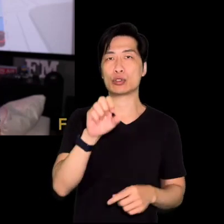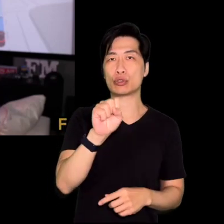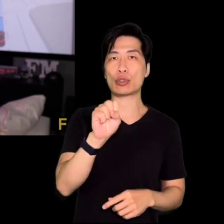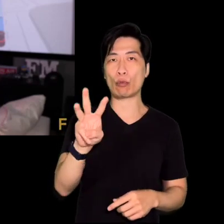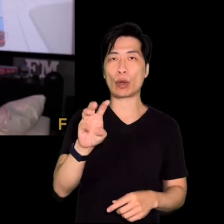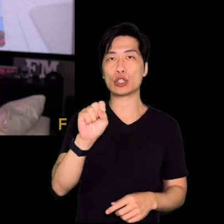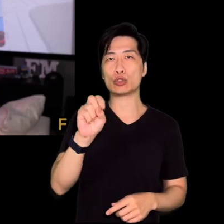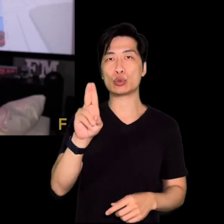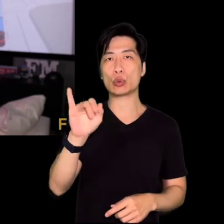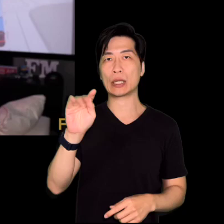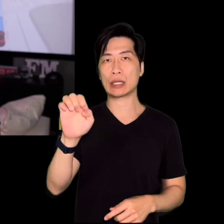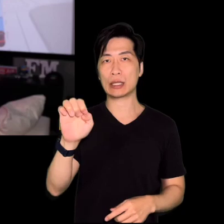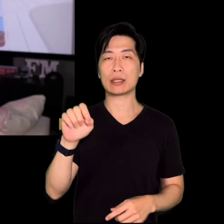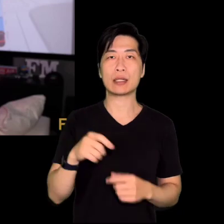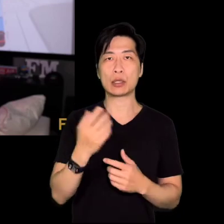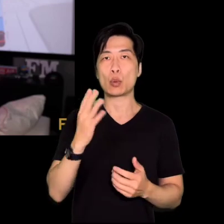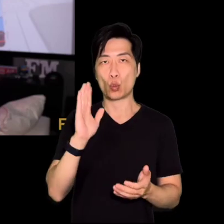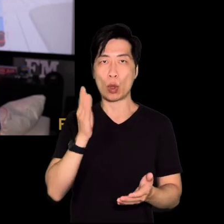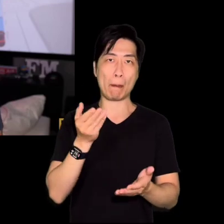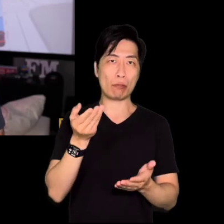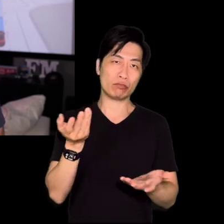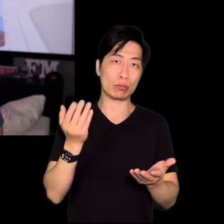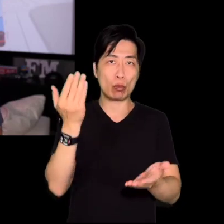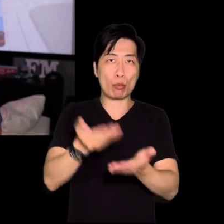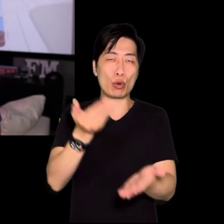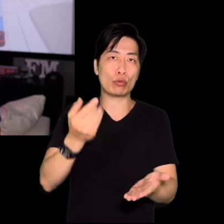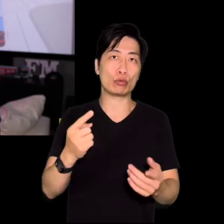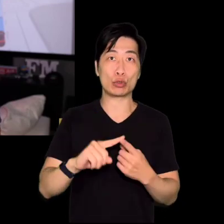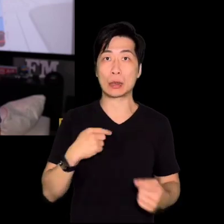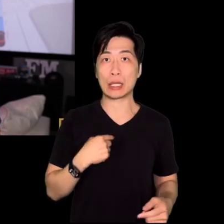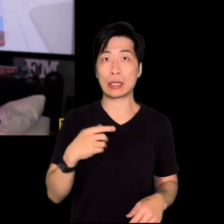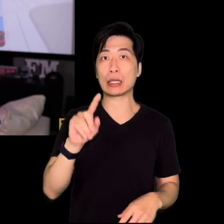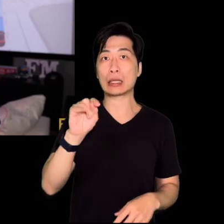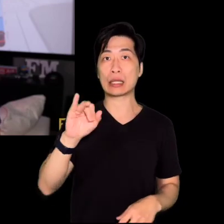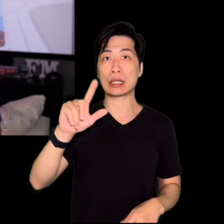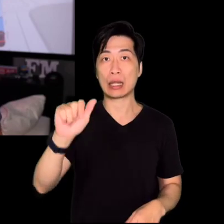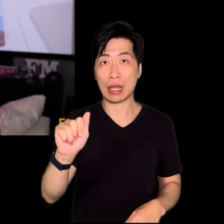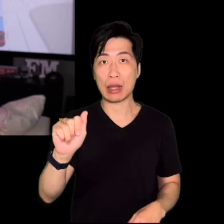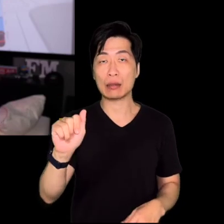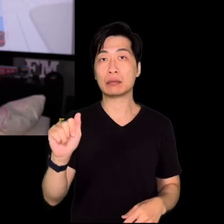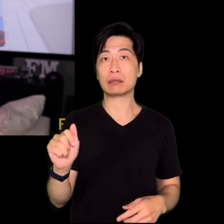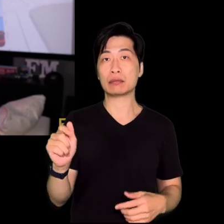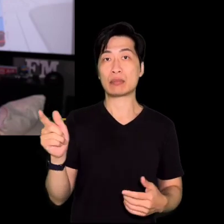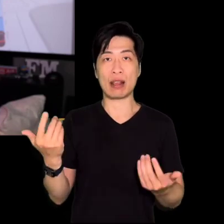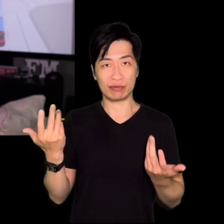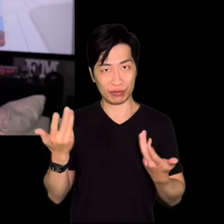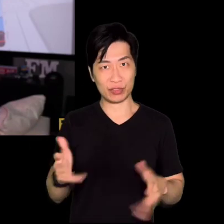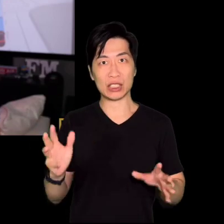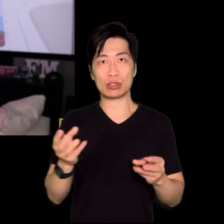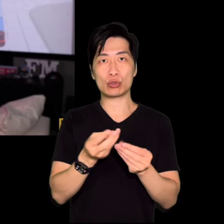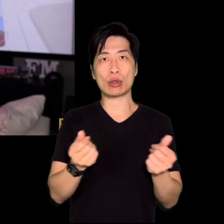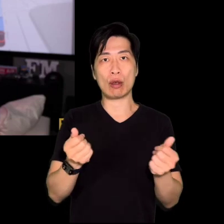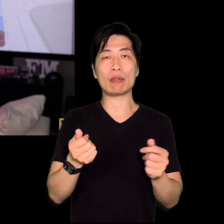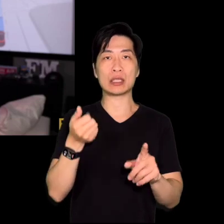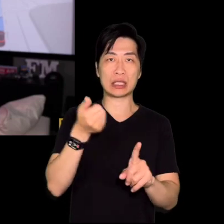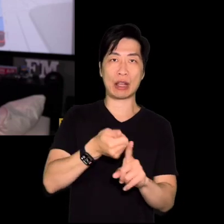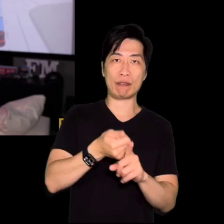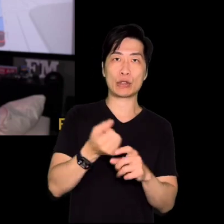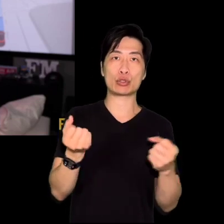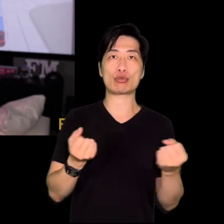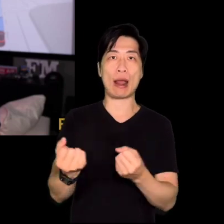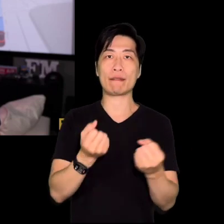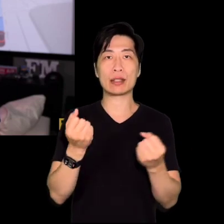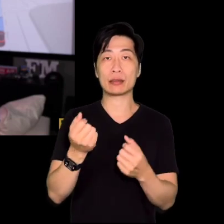software suite that is going to essentially prove to me that Tesla is indeed, or has indeed, solved